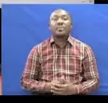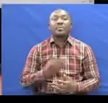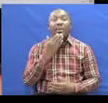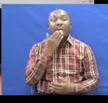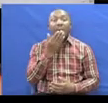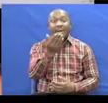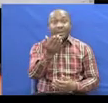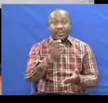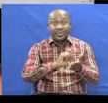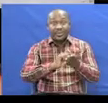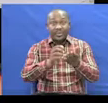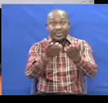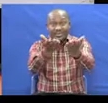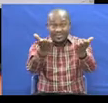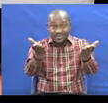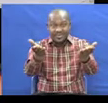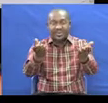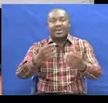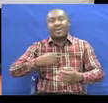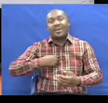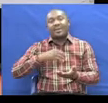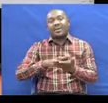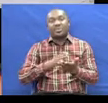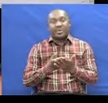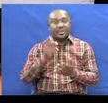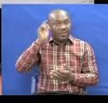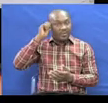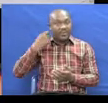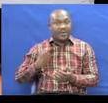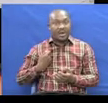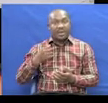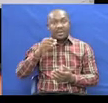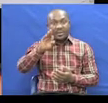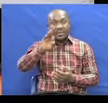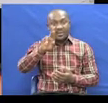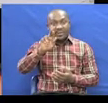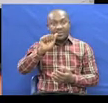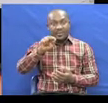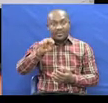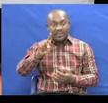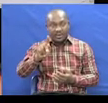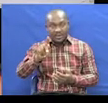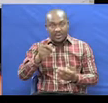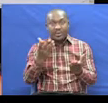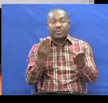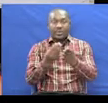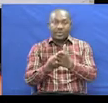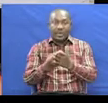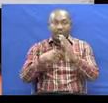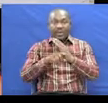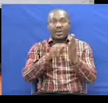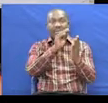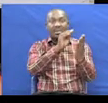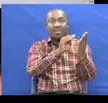Hello pupils, I'm Elias Omari. I will be with you about